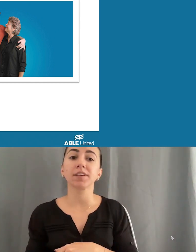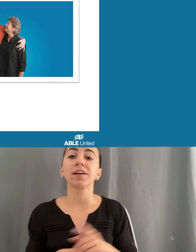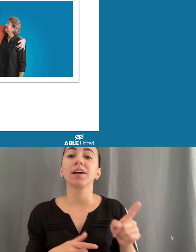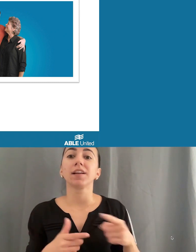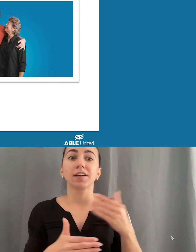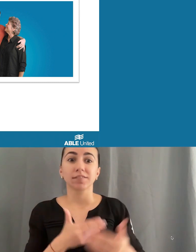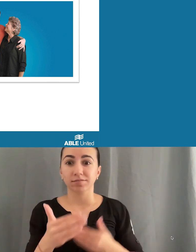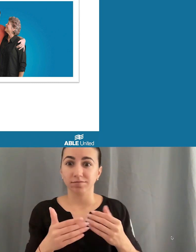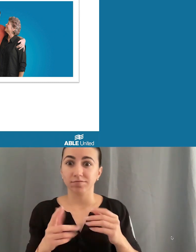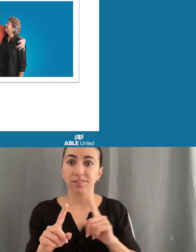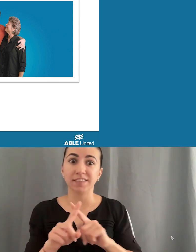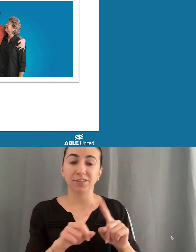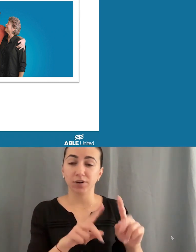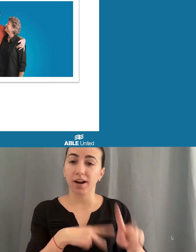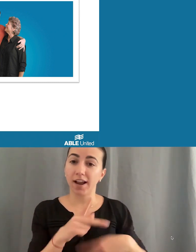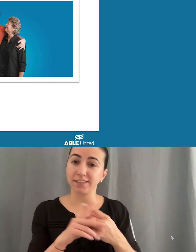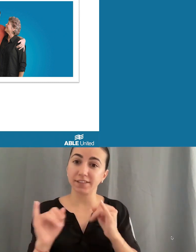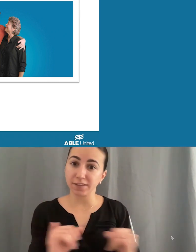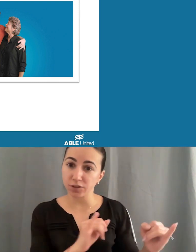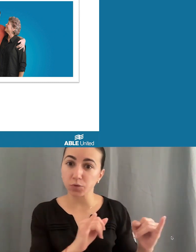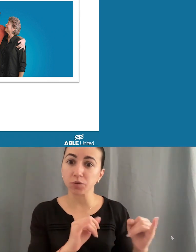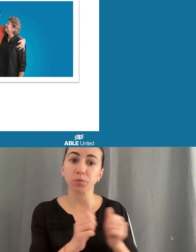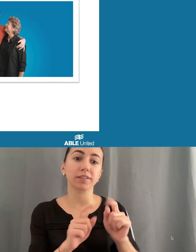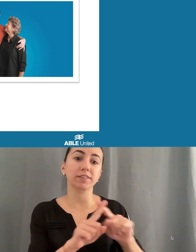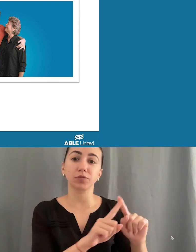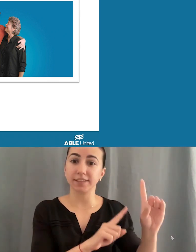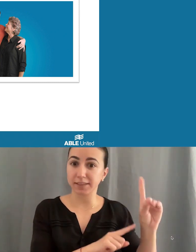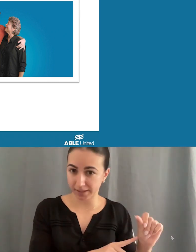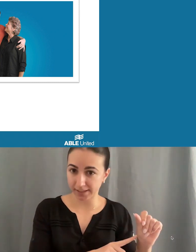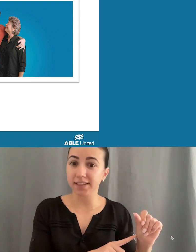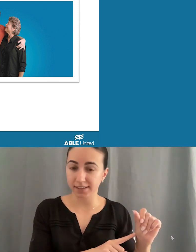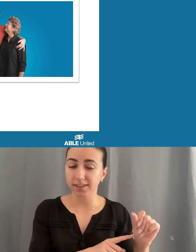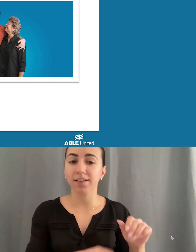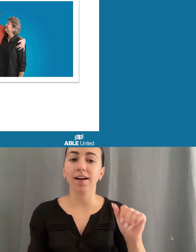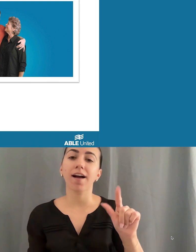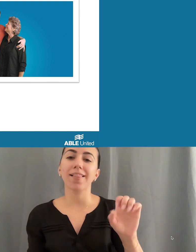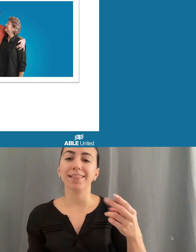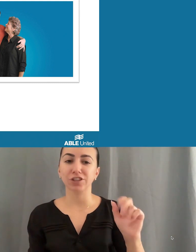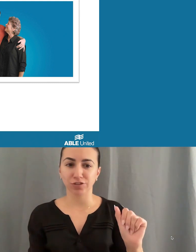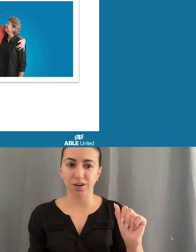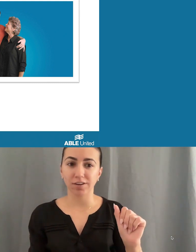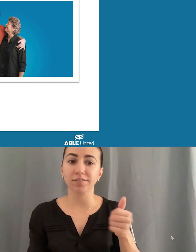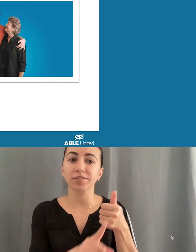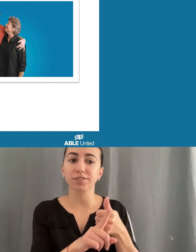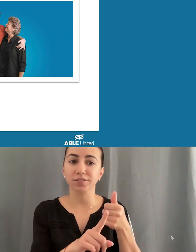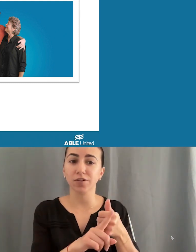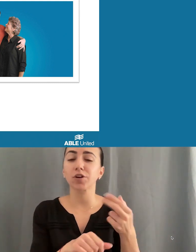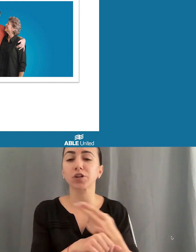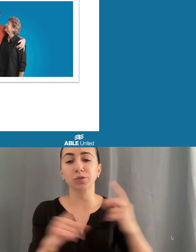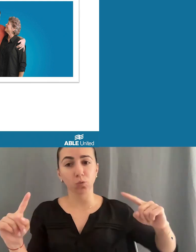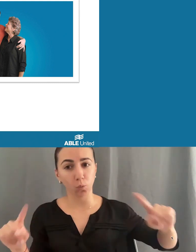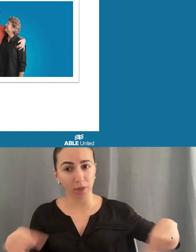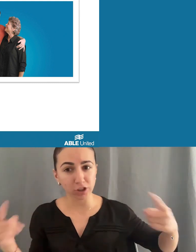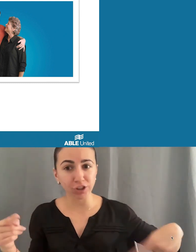for so many other types of individuals with disabilities or diagnosis. So Alicia, who is currently using a